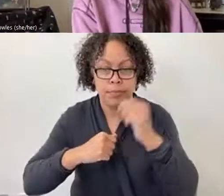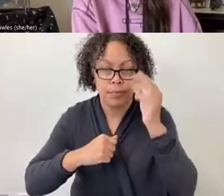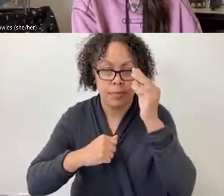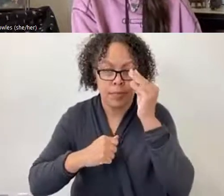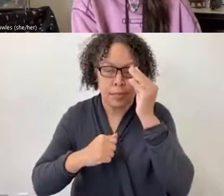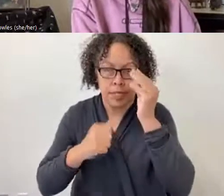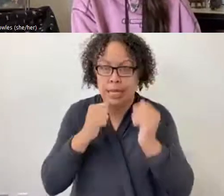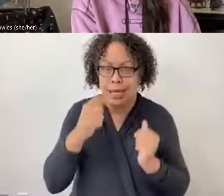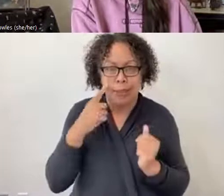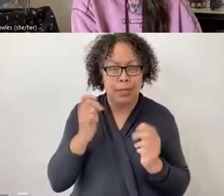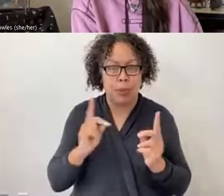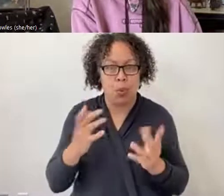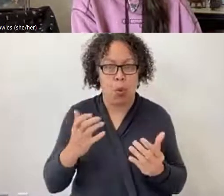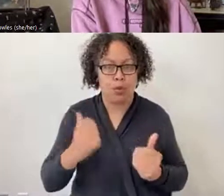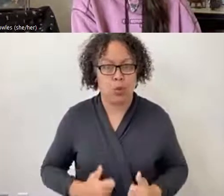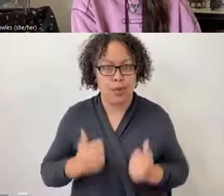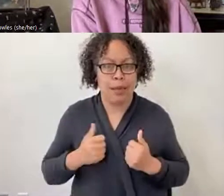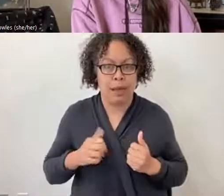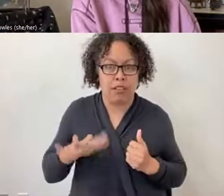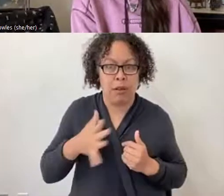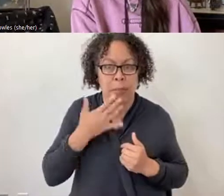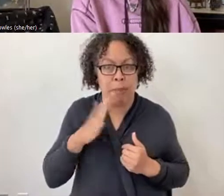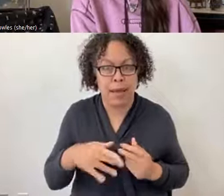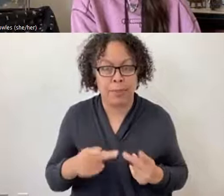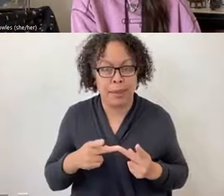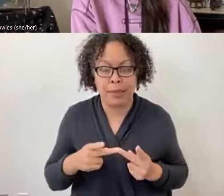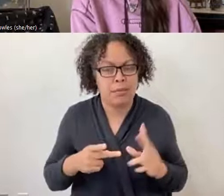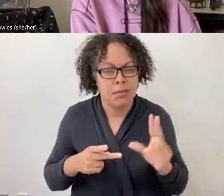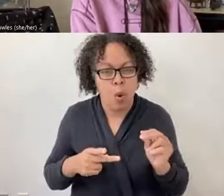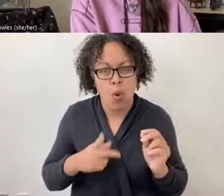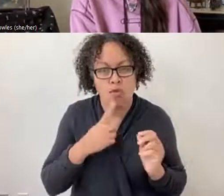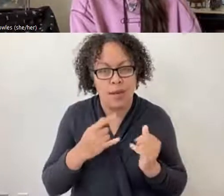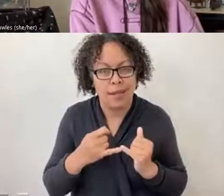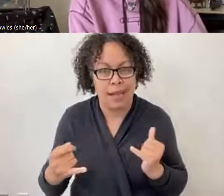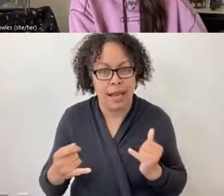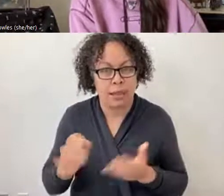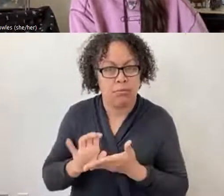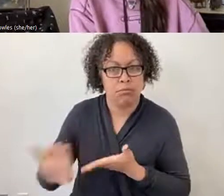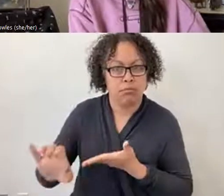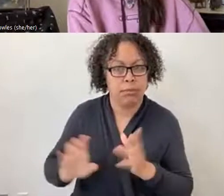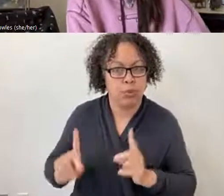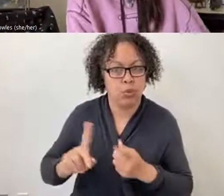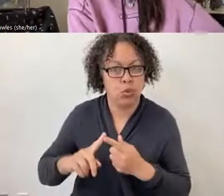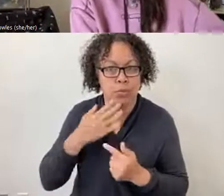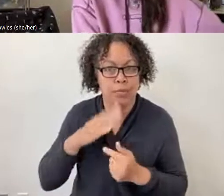chose to live in substandard housing, the problem is redlining, right? There is a basic understanding of this.